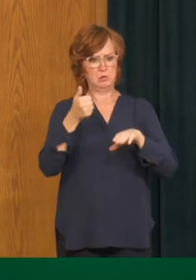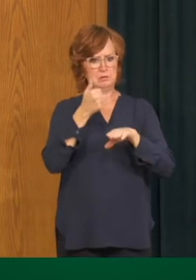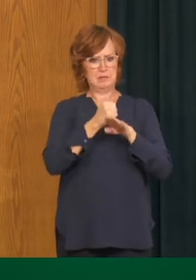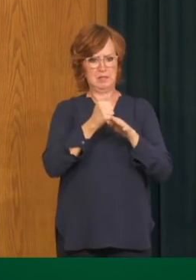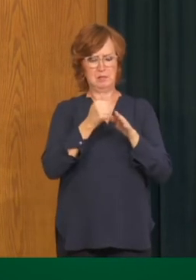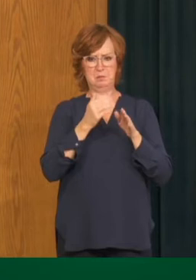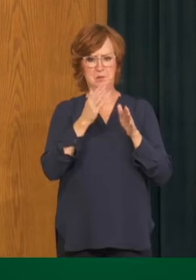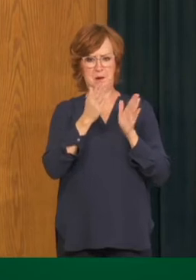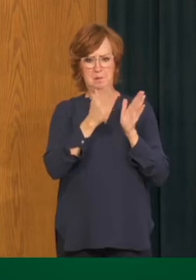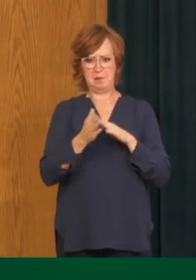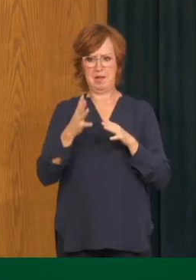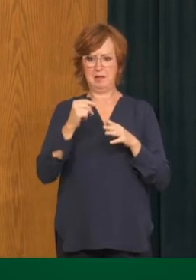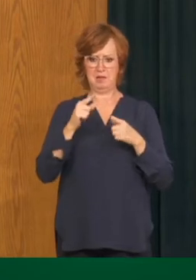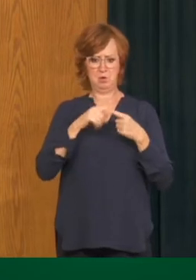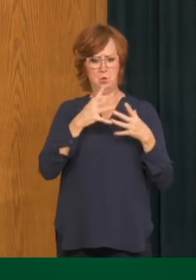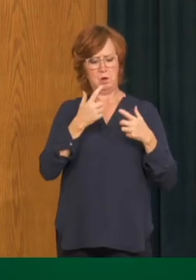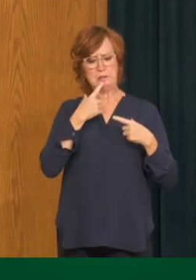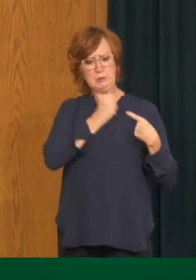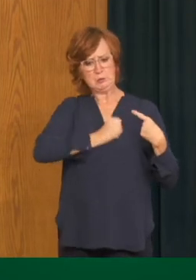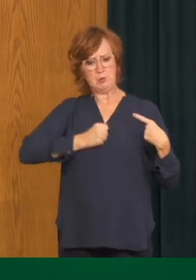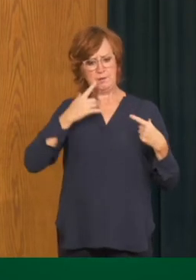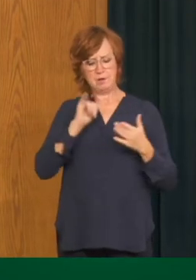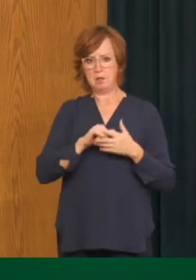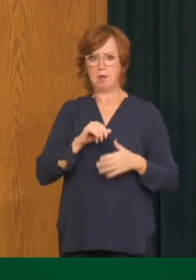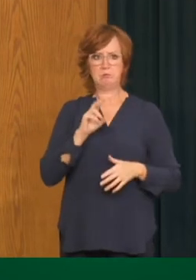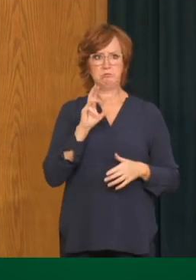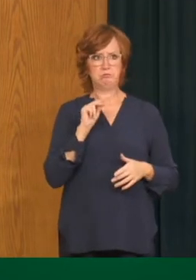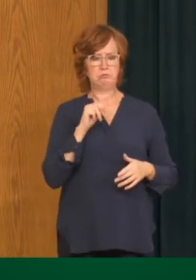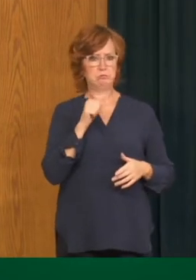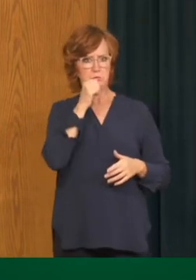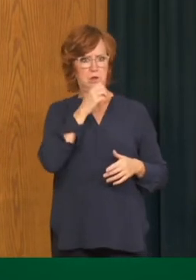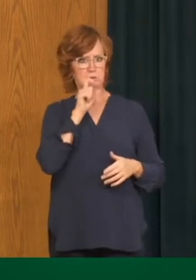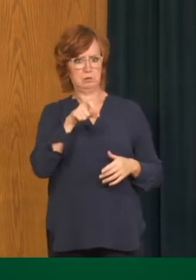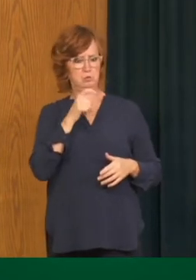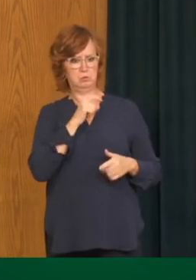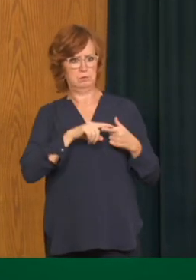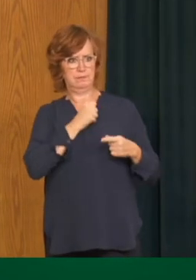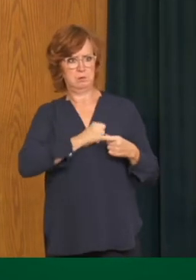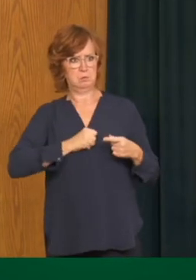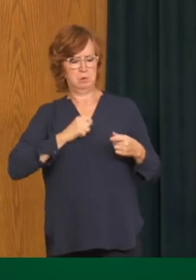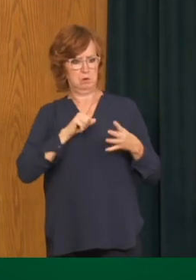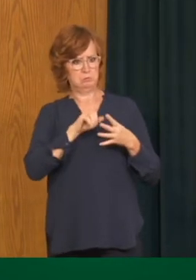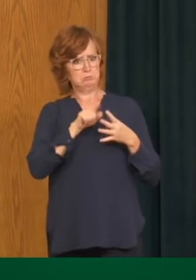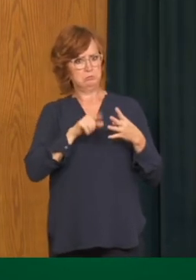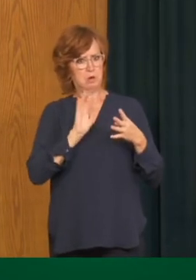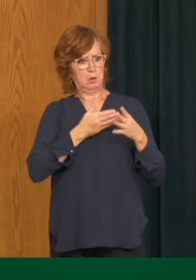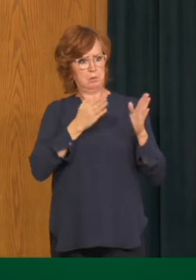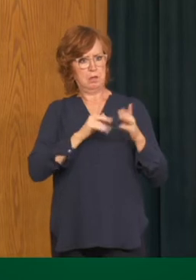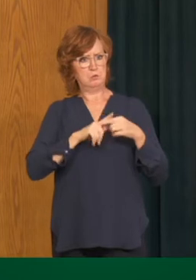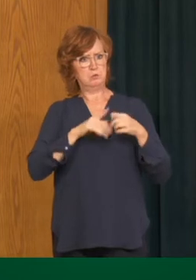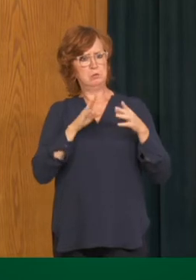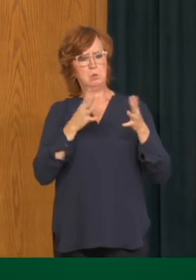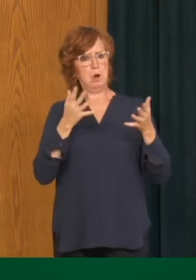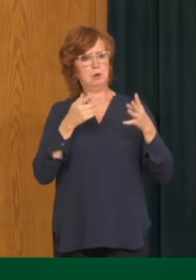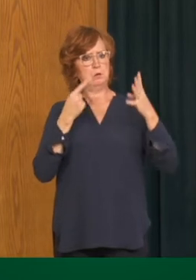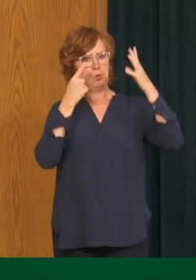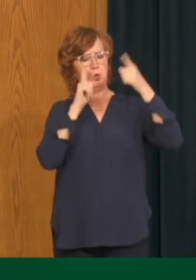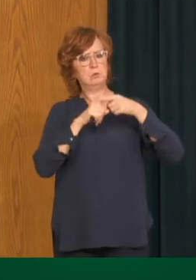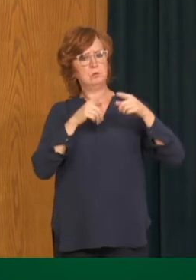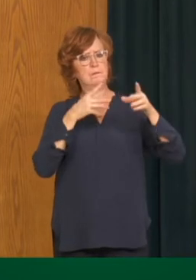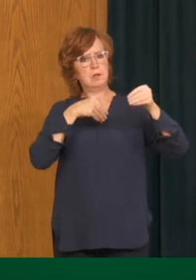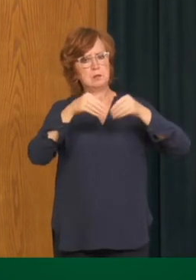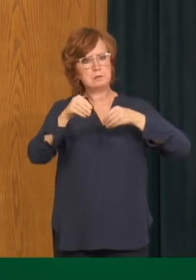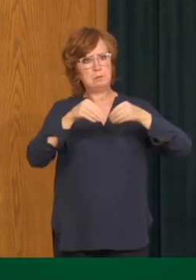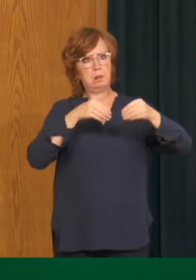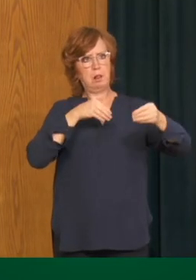No, most certainly the plan that we had come forward was built to be adaptable, to elevate or to de-escalate